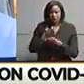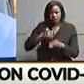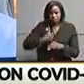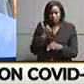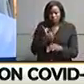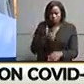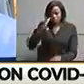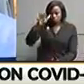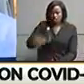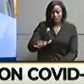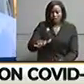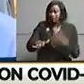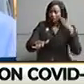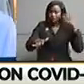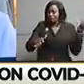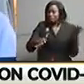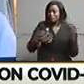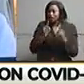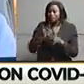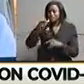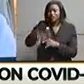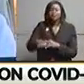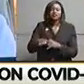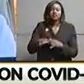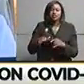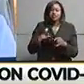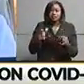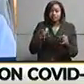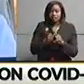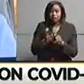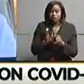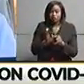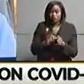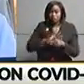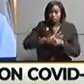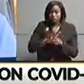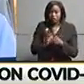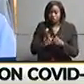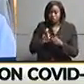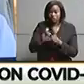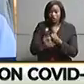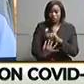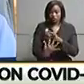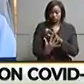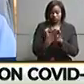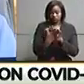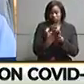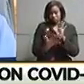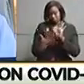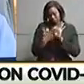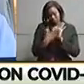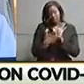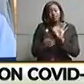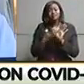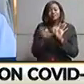it, and the viruses were on my hands, this virus will stay there